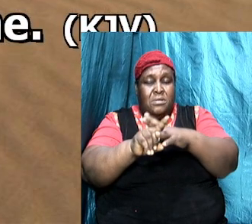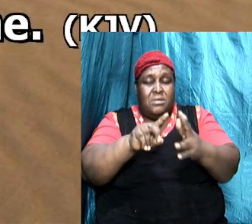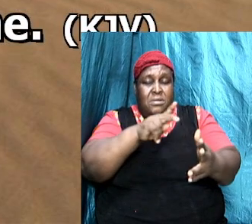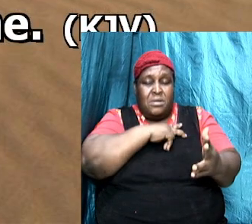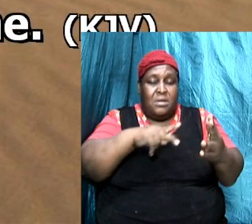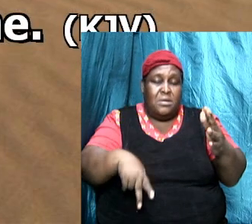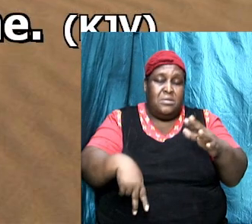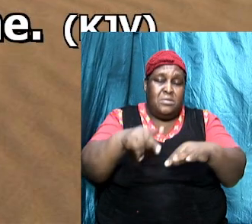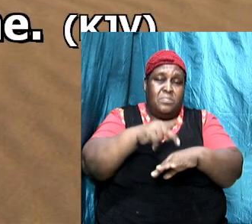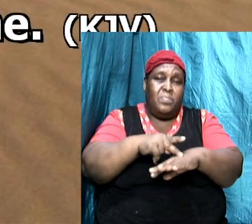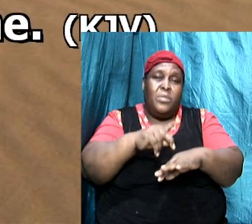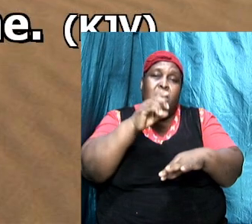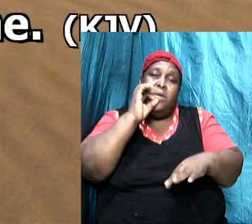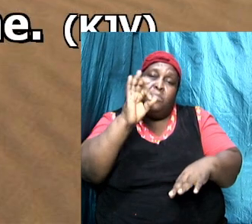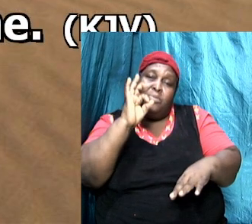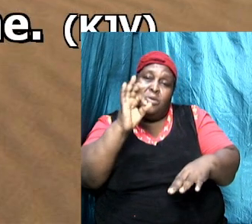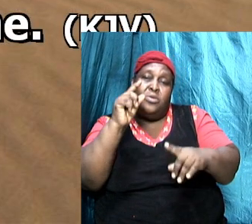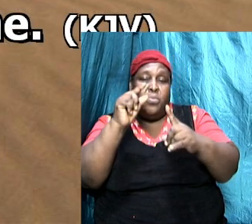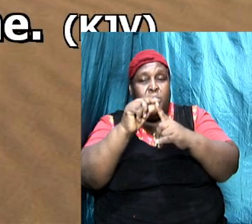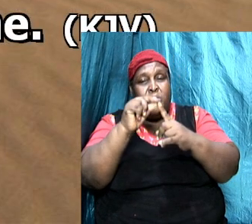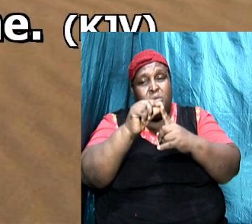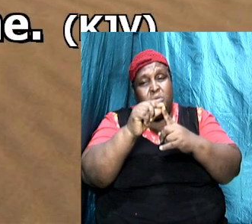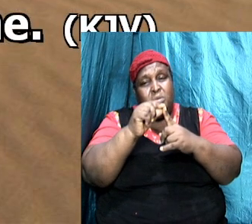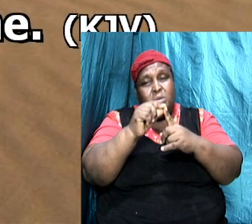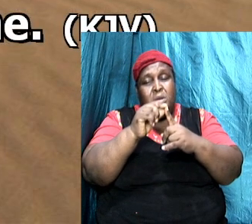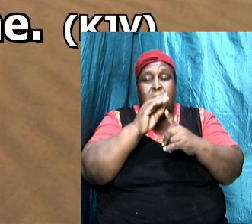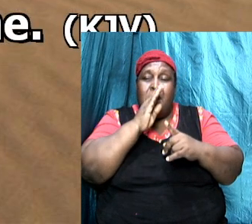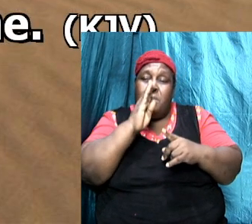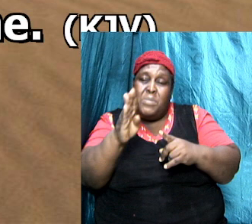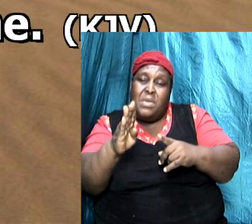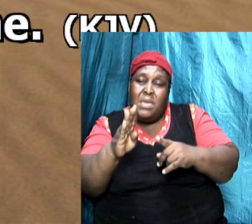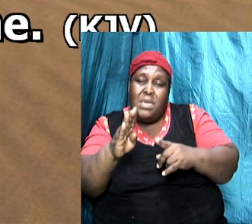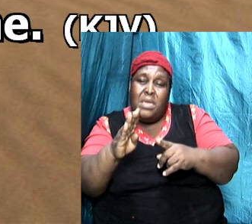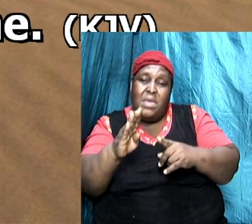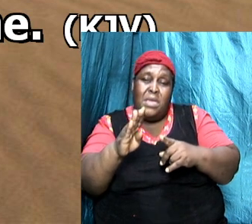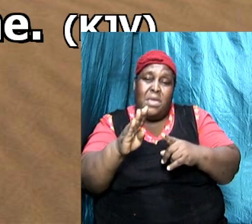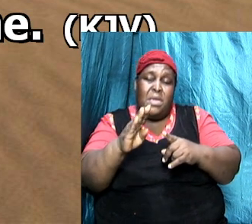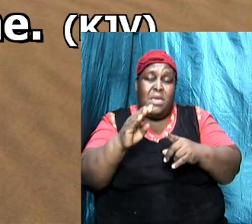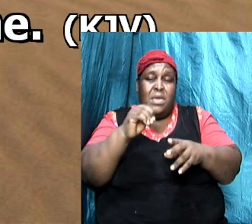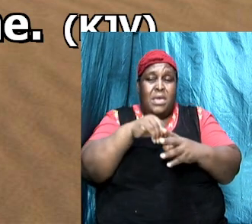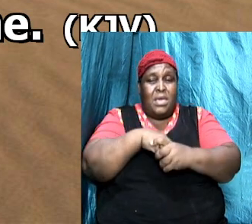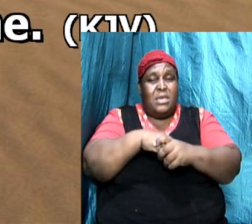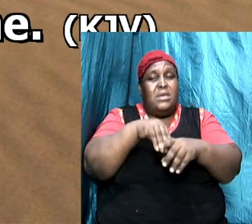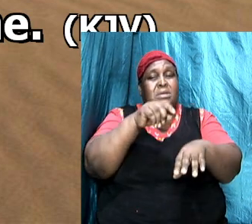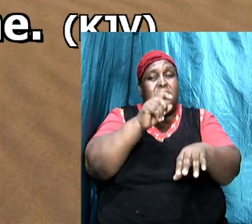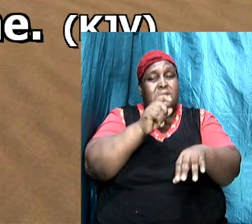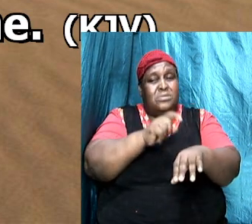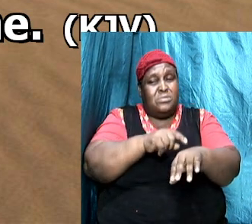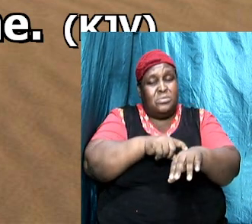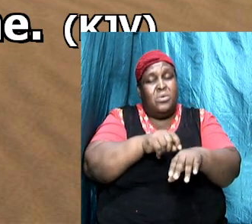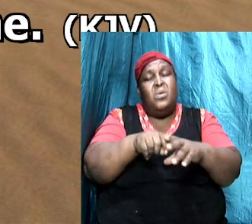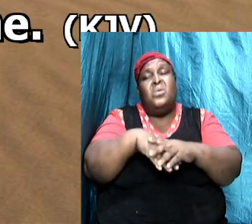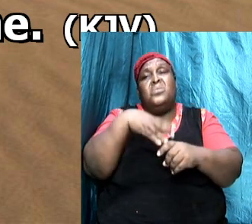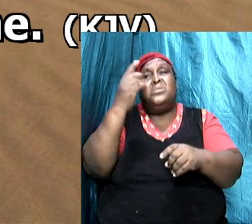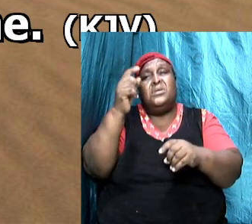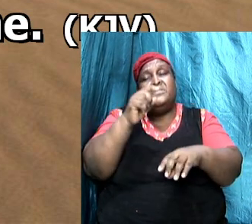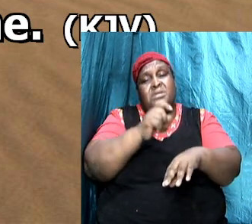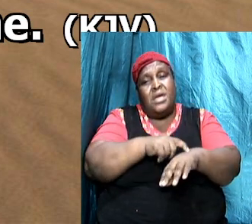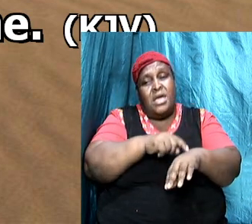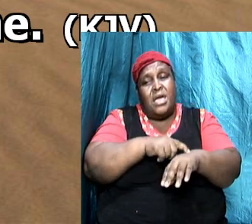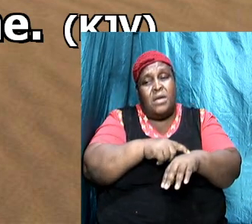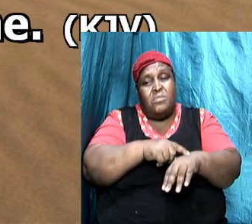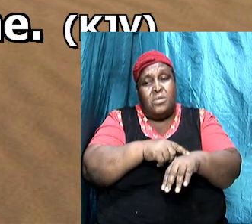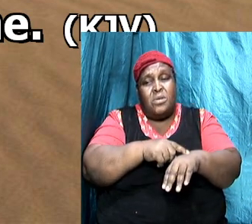Preach the word, be instant, in season, out of season. Reprove,